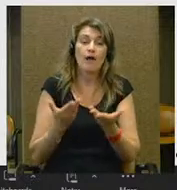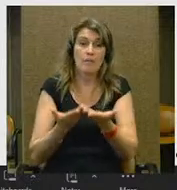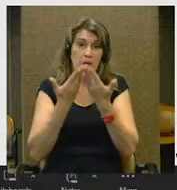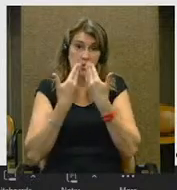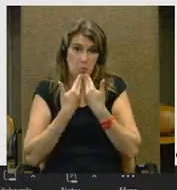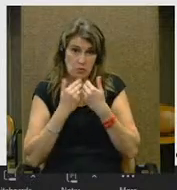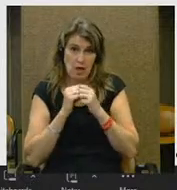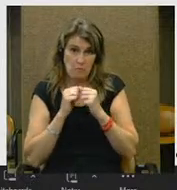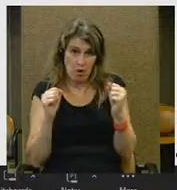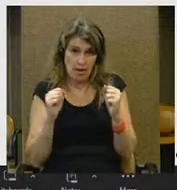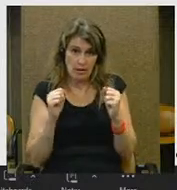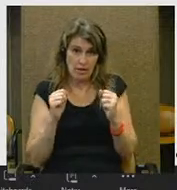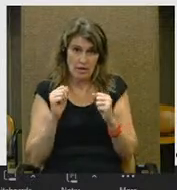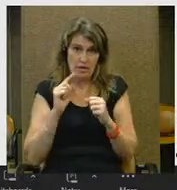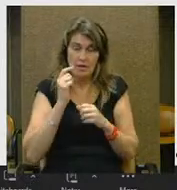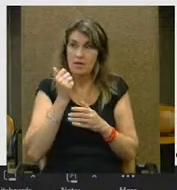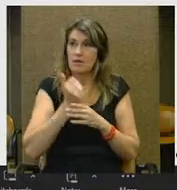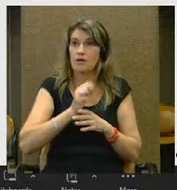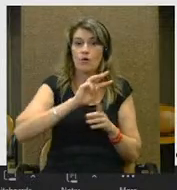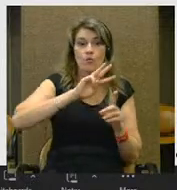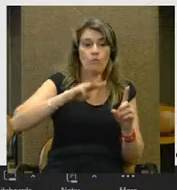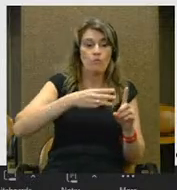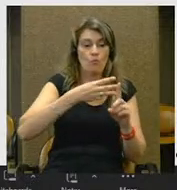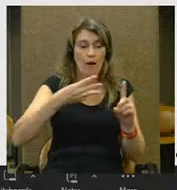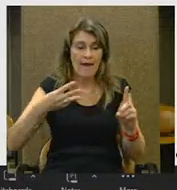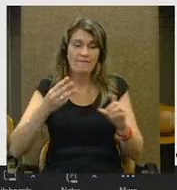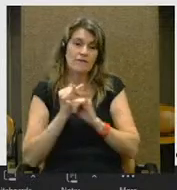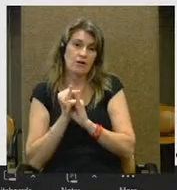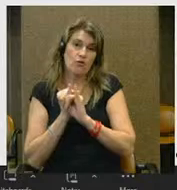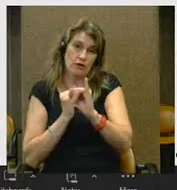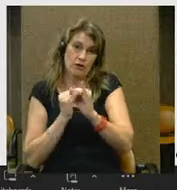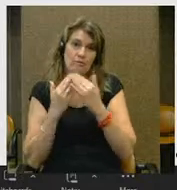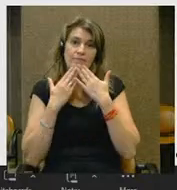Center. So thank you very much, and I look forward to any comments or questions you may have.